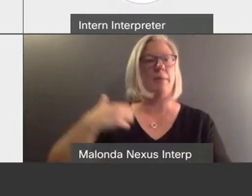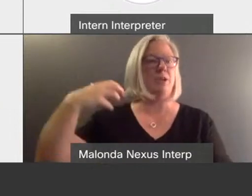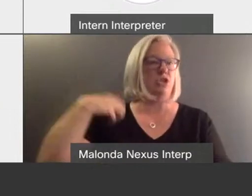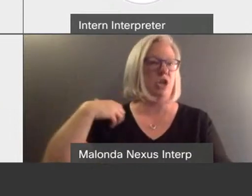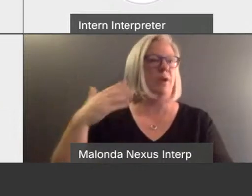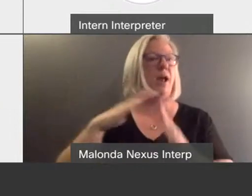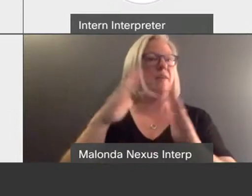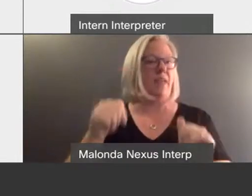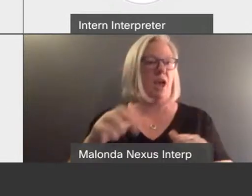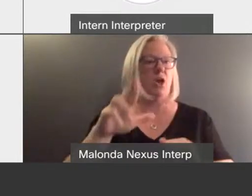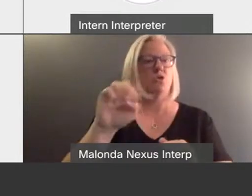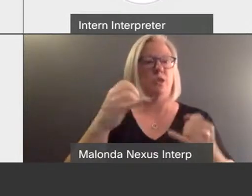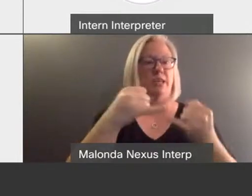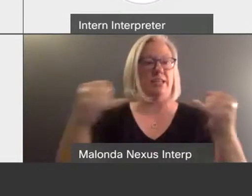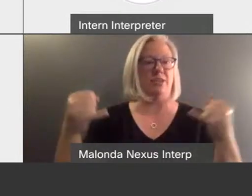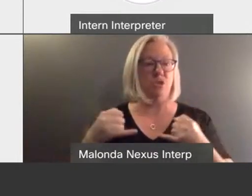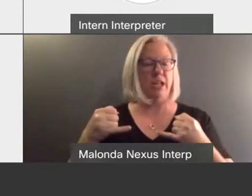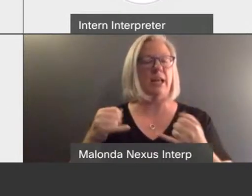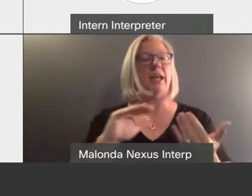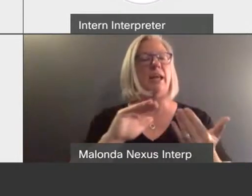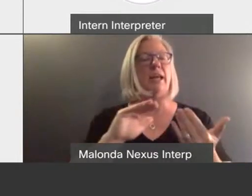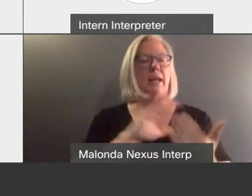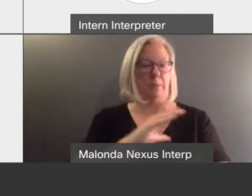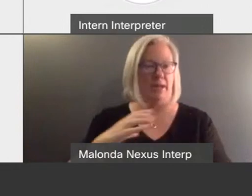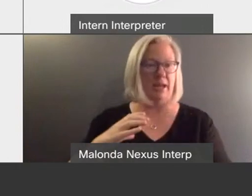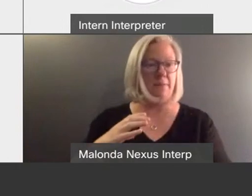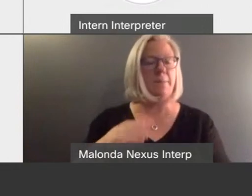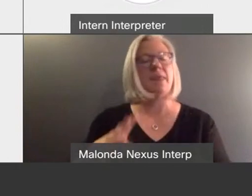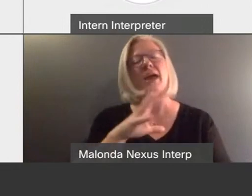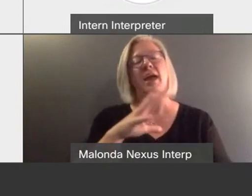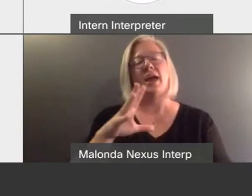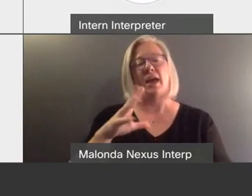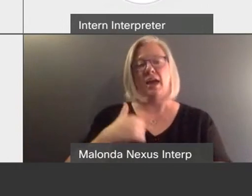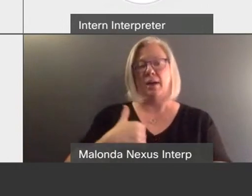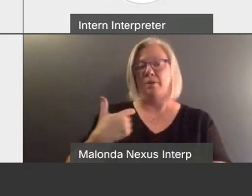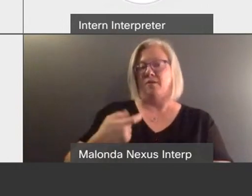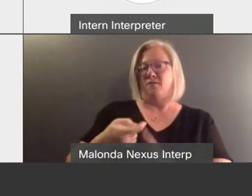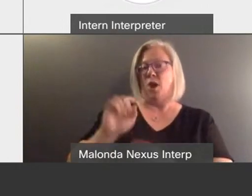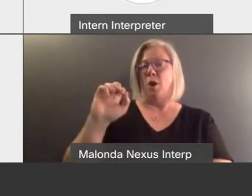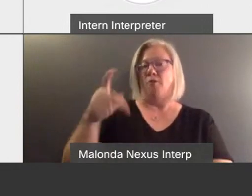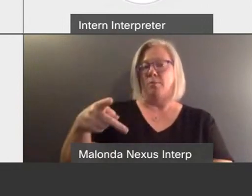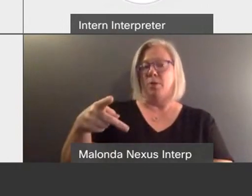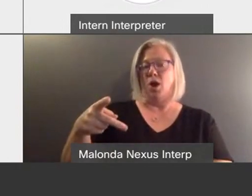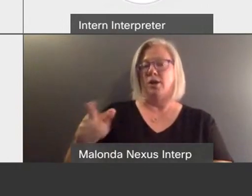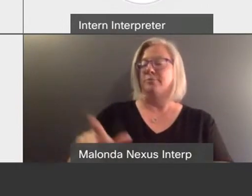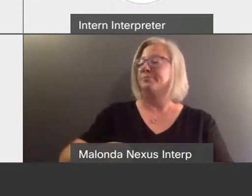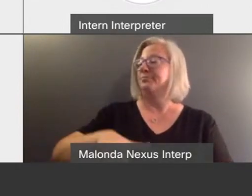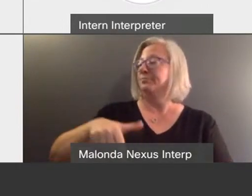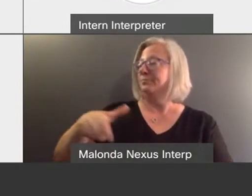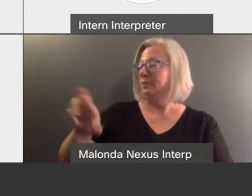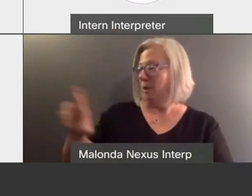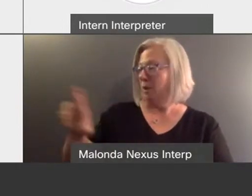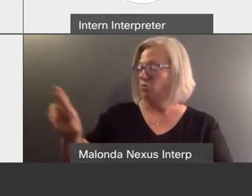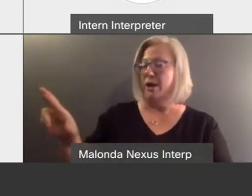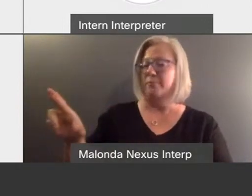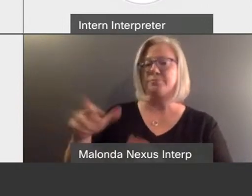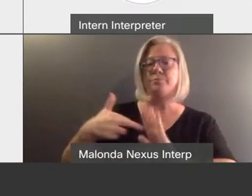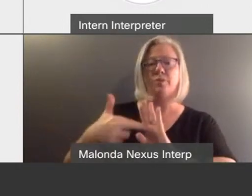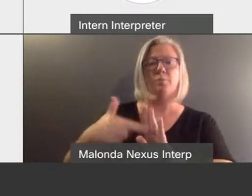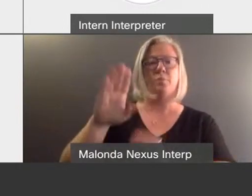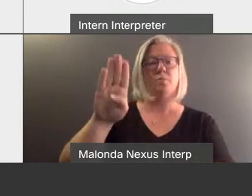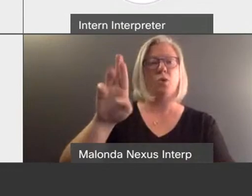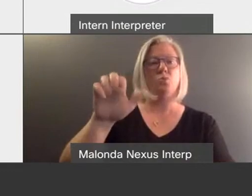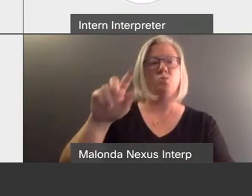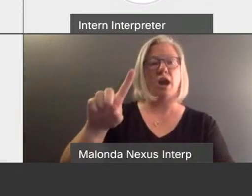Committee. And to my right, and I'm from Overland Park, to my right is the Redistricting Vice Chair, Representative Brad Ralph from